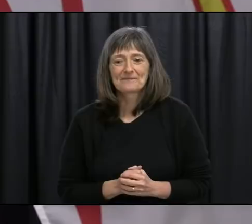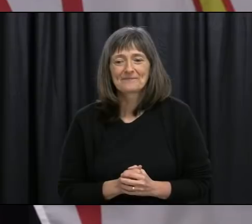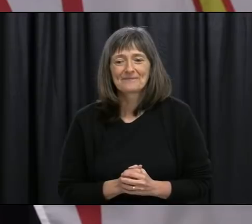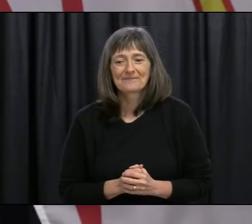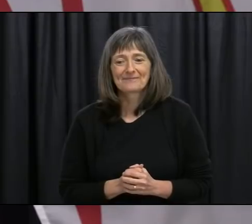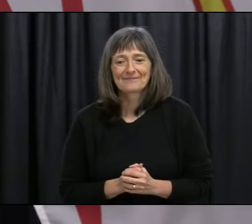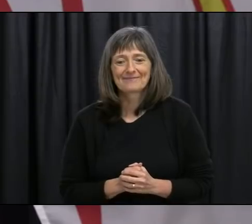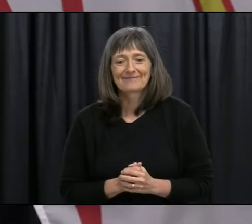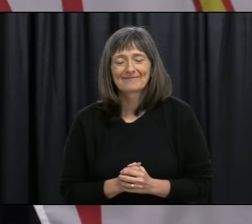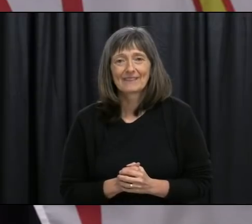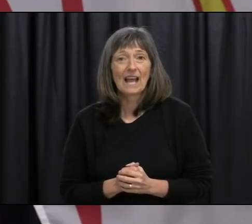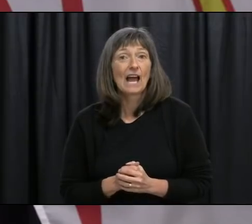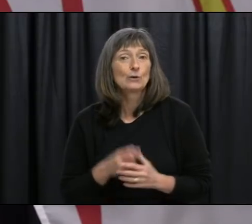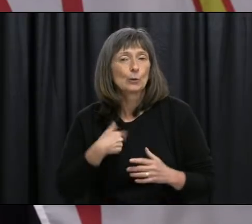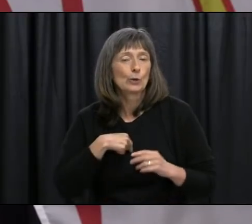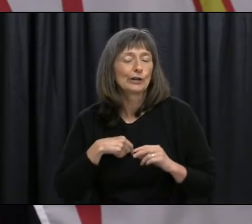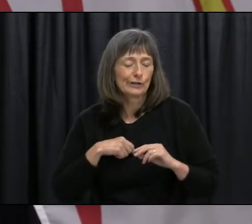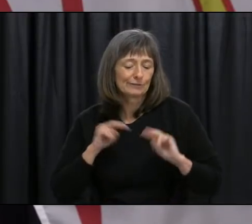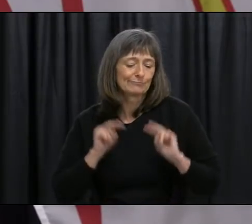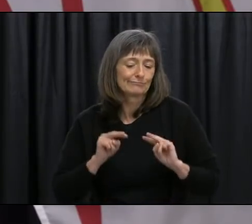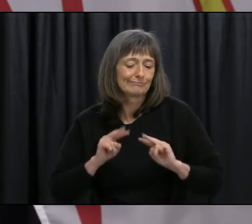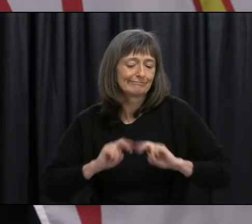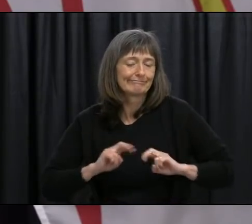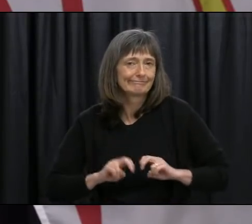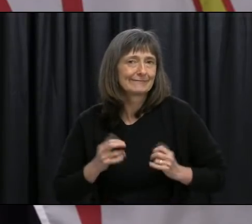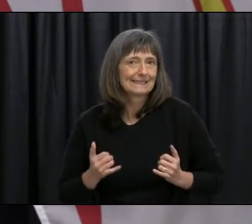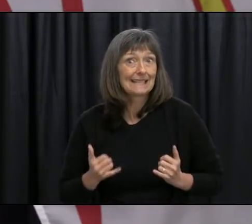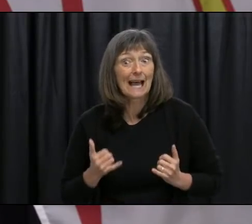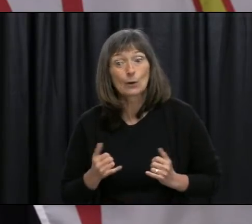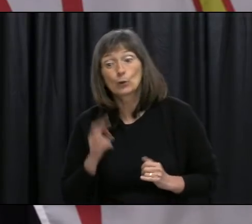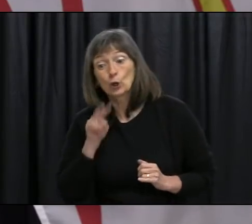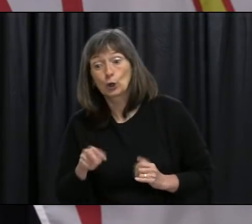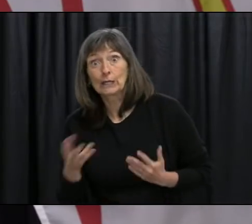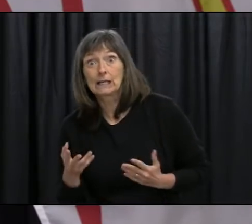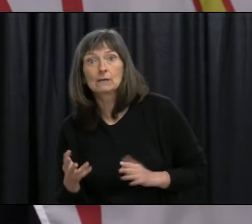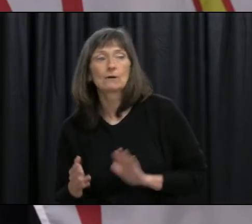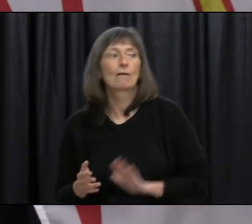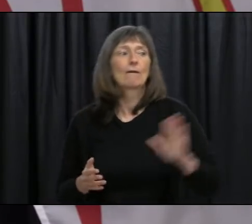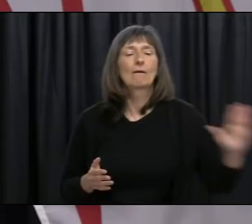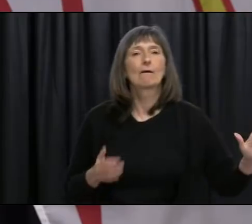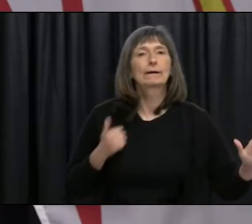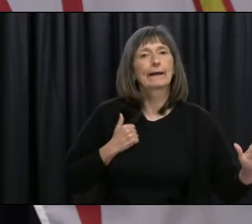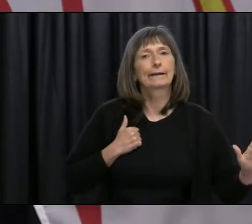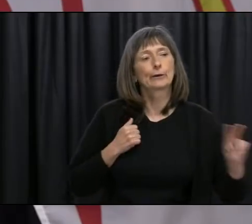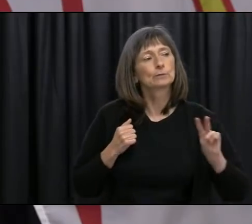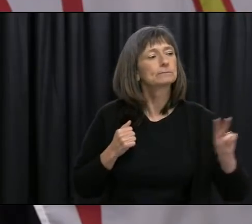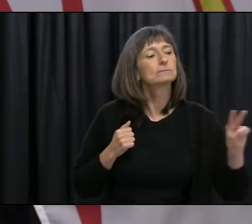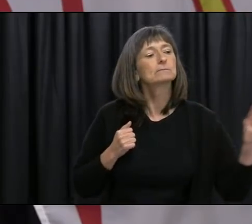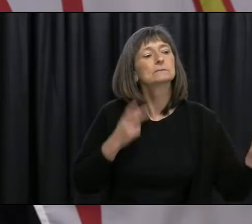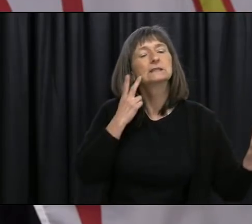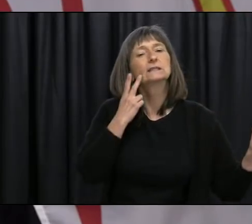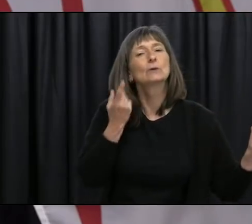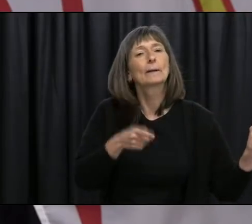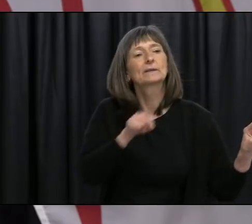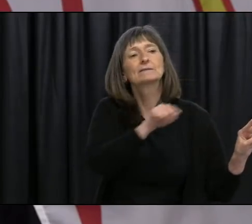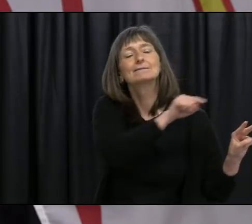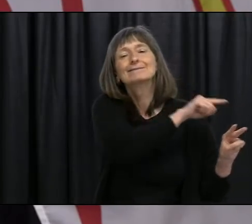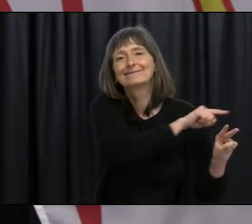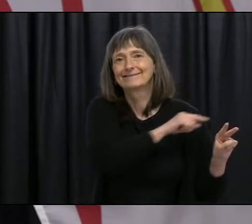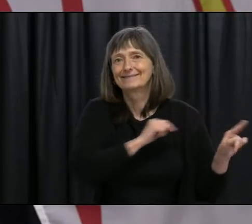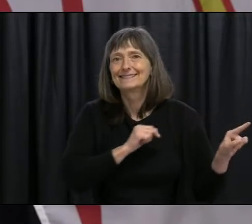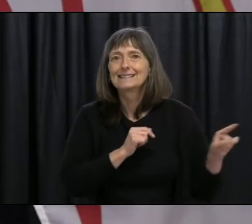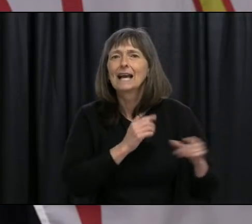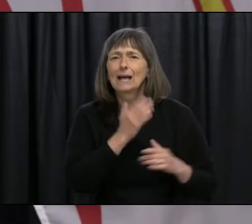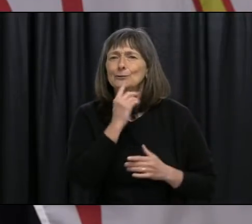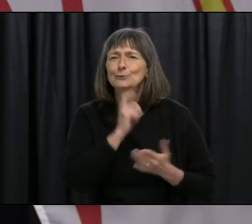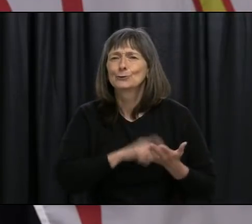certainly something that we are looking at. We're looking at that not just here, but we're looking at it across the country. We recognize that